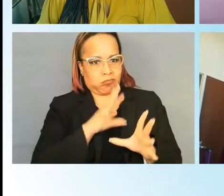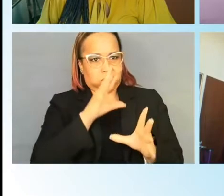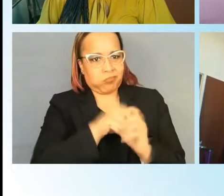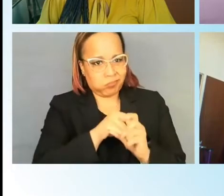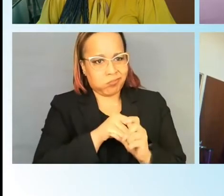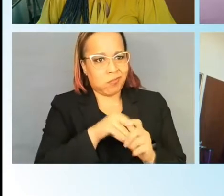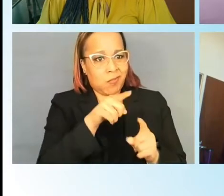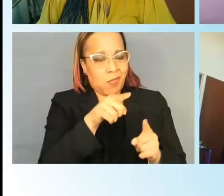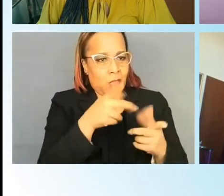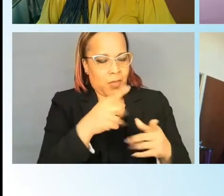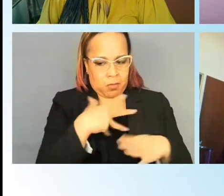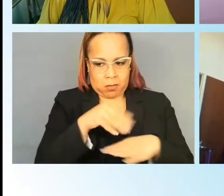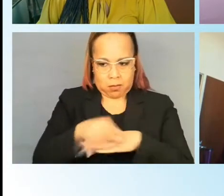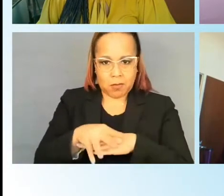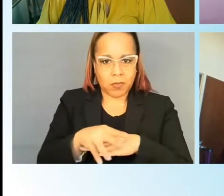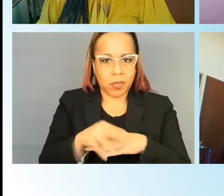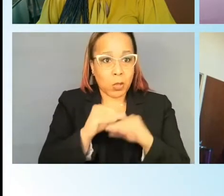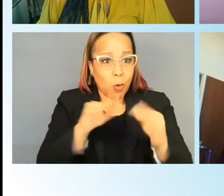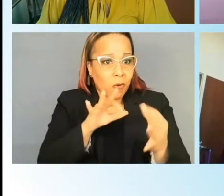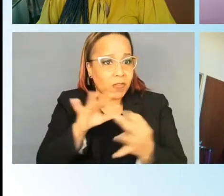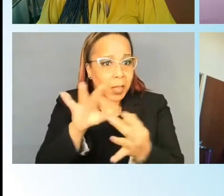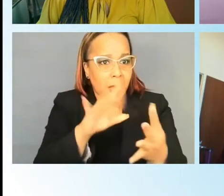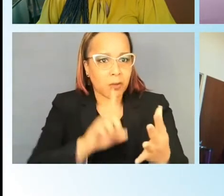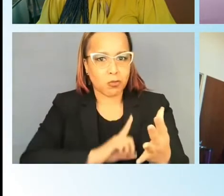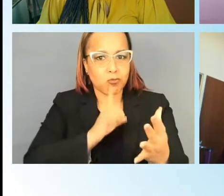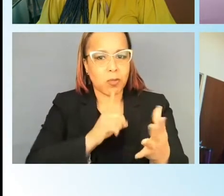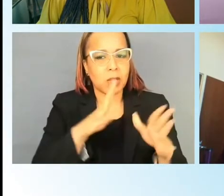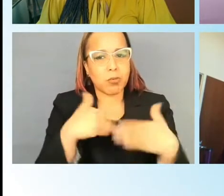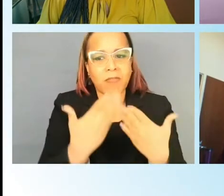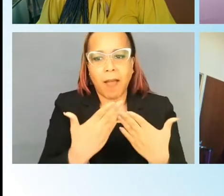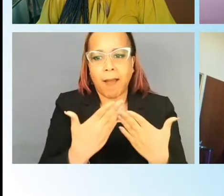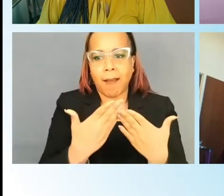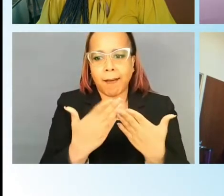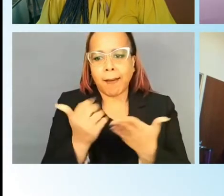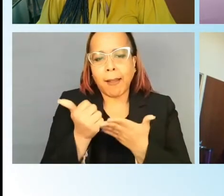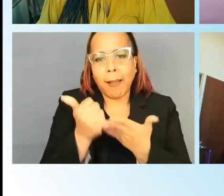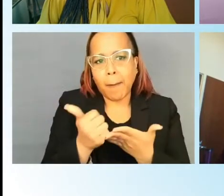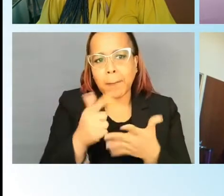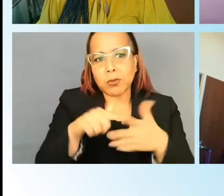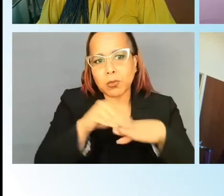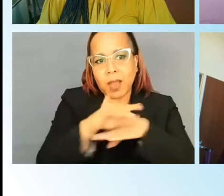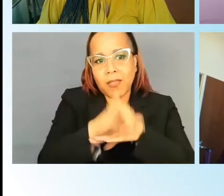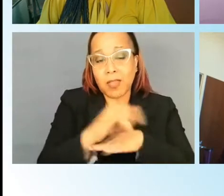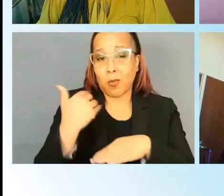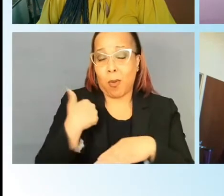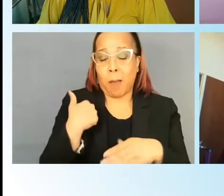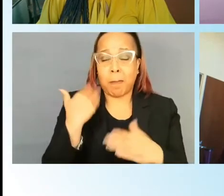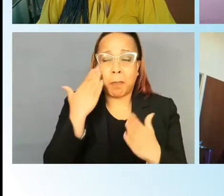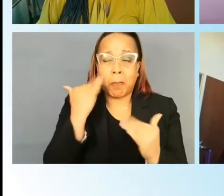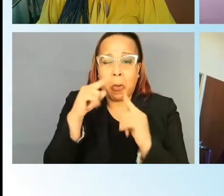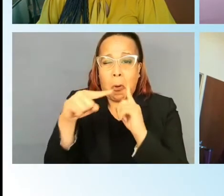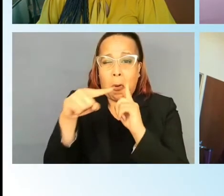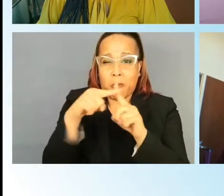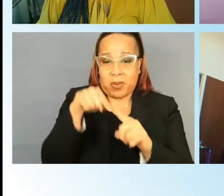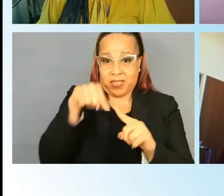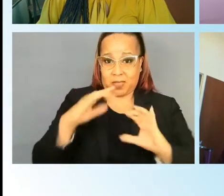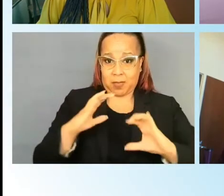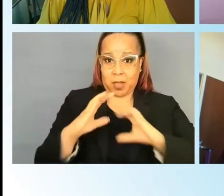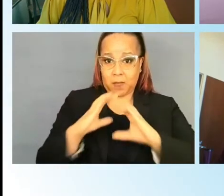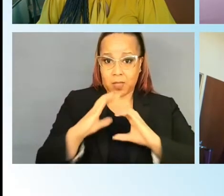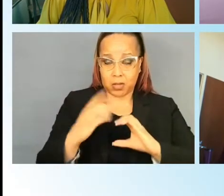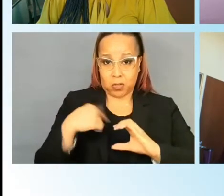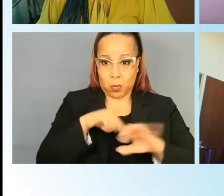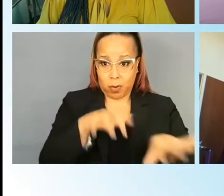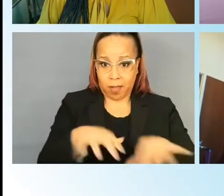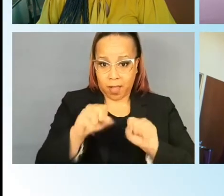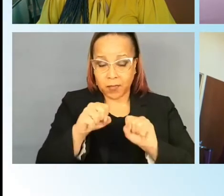or no feedback to really provide in helping to guide that. So I'm hopeful that in these conversations that we're having that